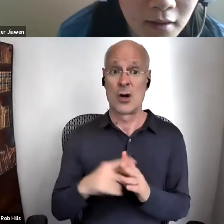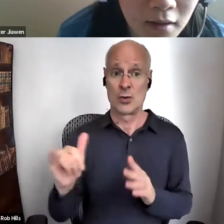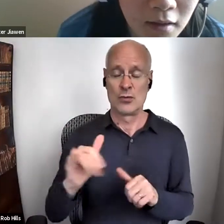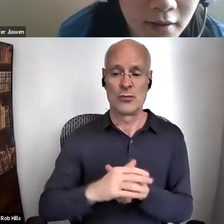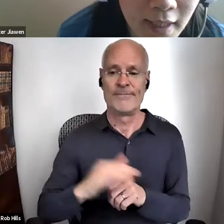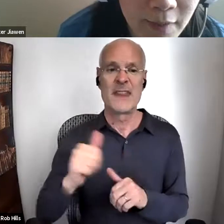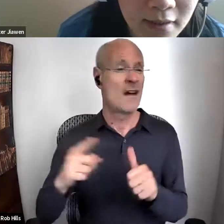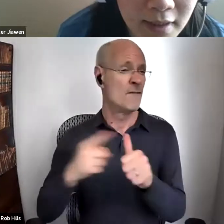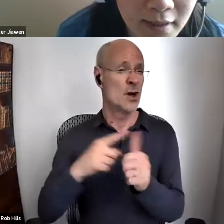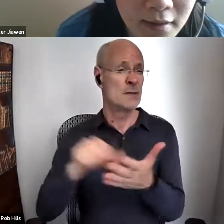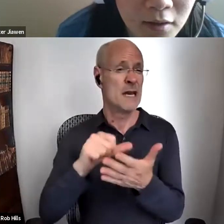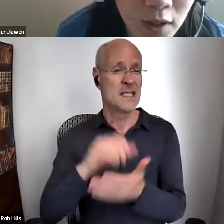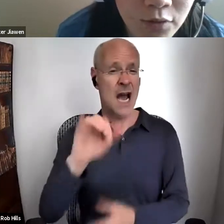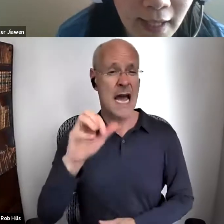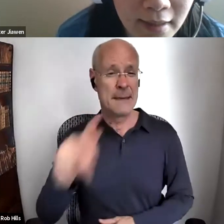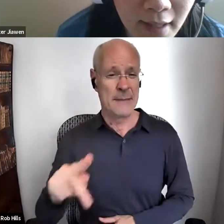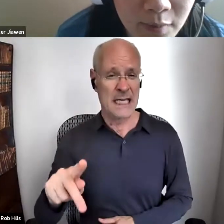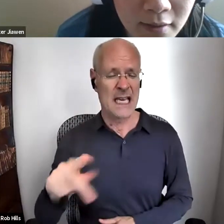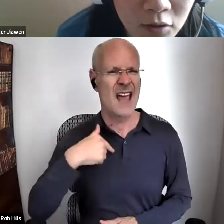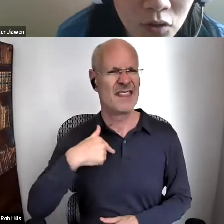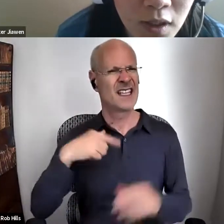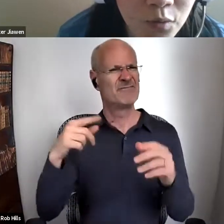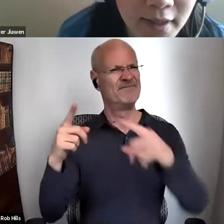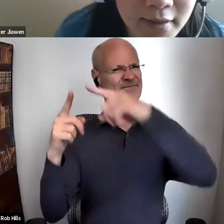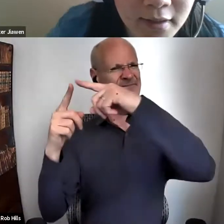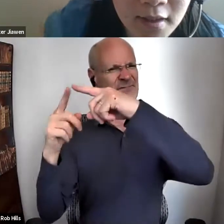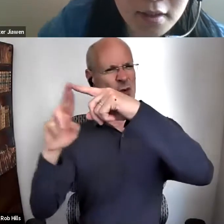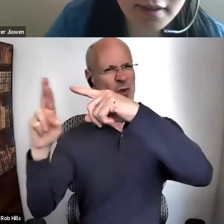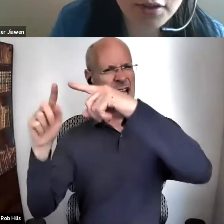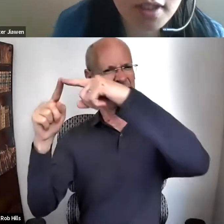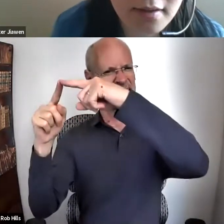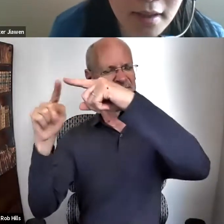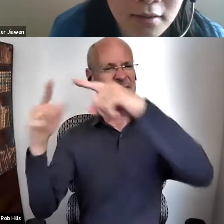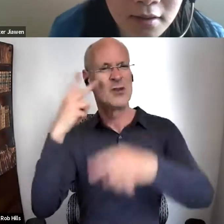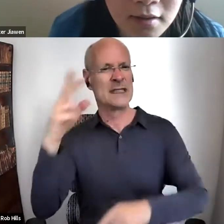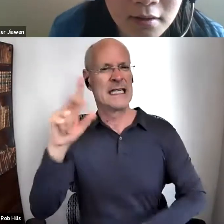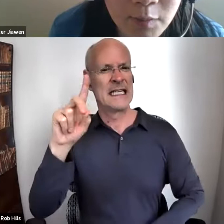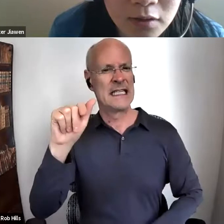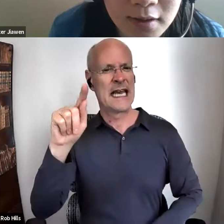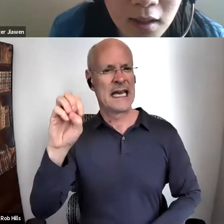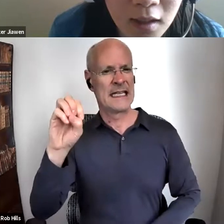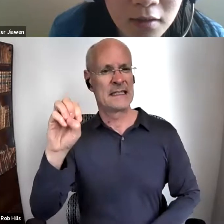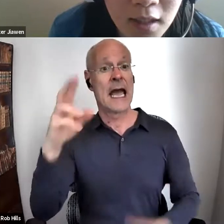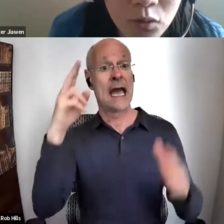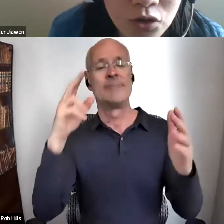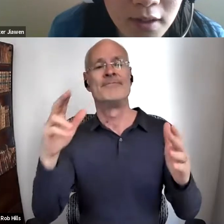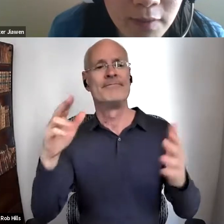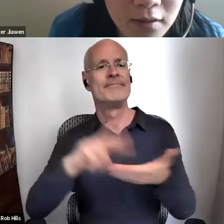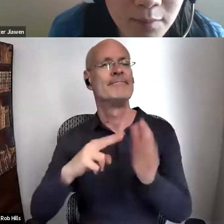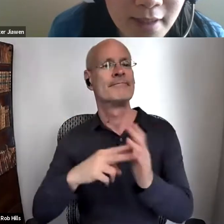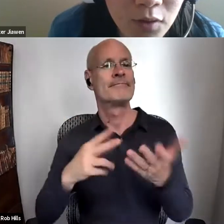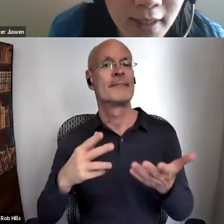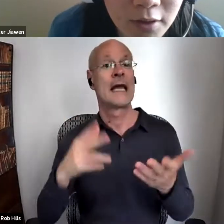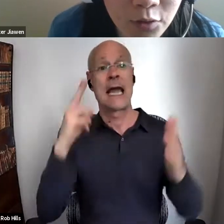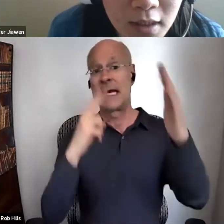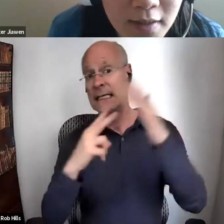IEP, I believe it's in the top right corner, I want to say, you're going to see a date that says anticipated IEP meeting or some